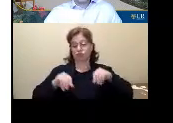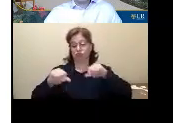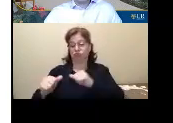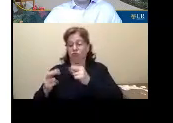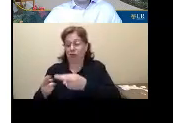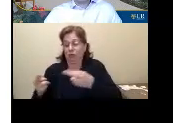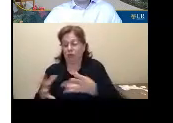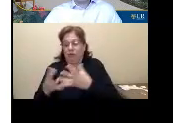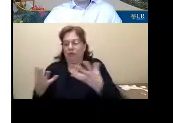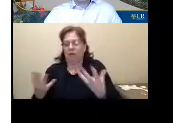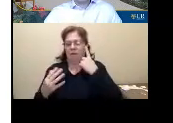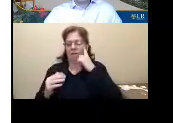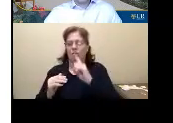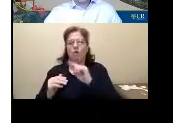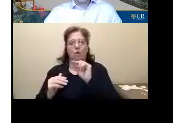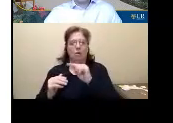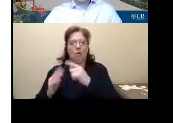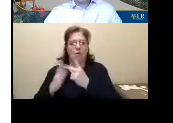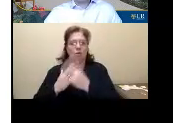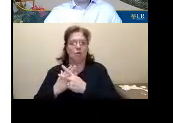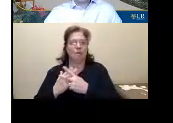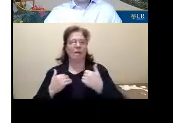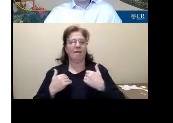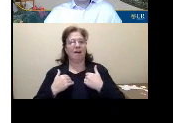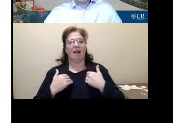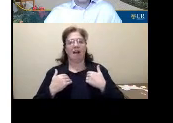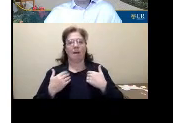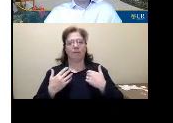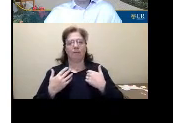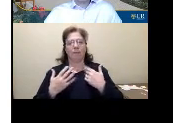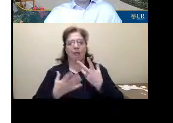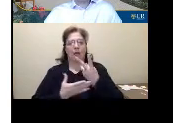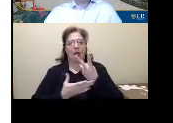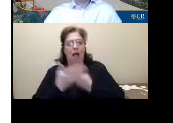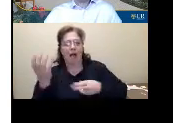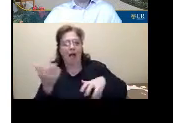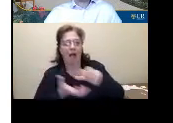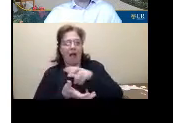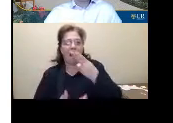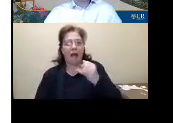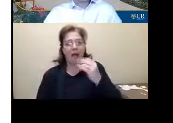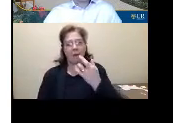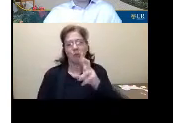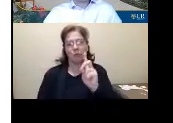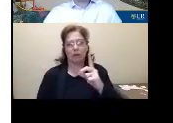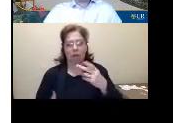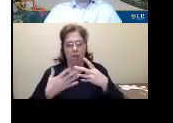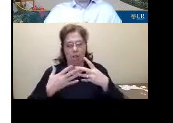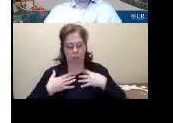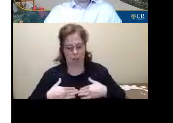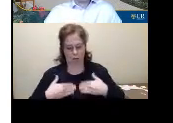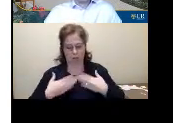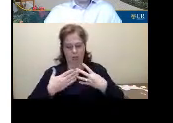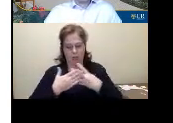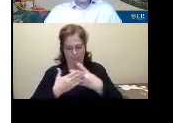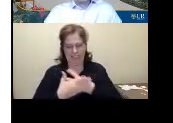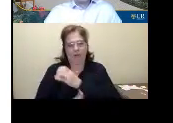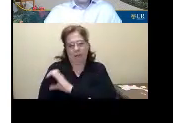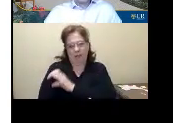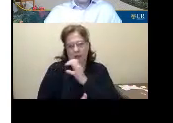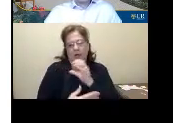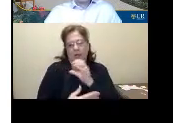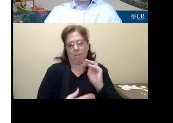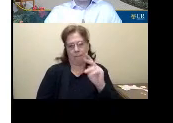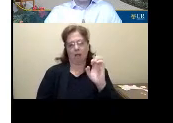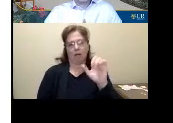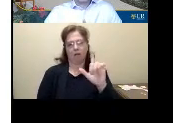a hybrid lung screening clinic model, and I'll describe to you what that means in a second. So our hybrid